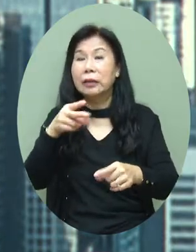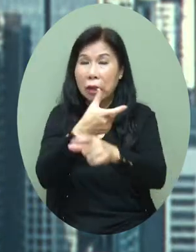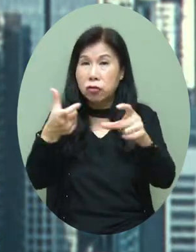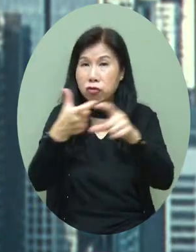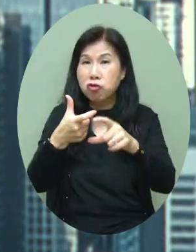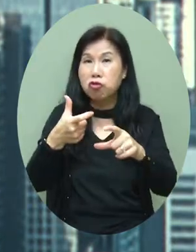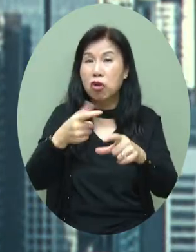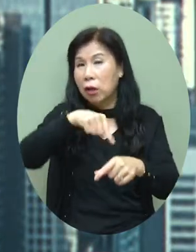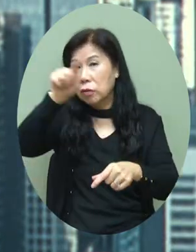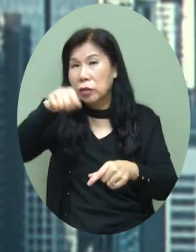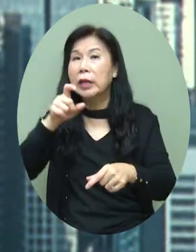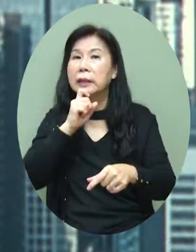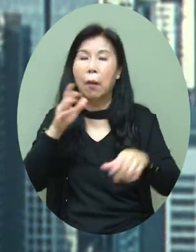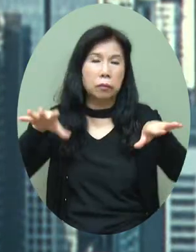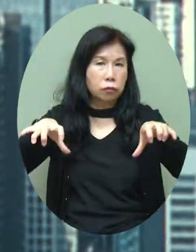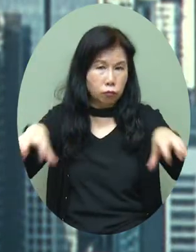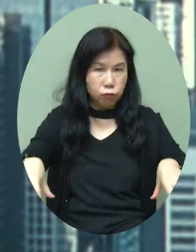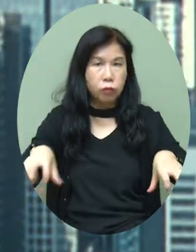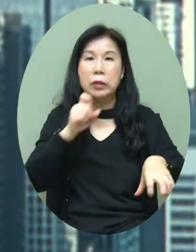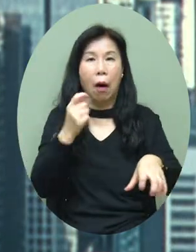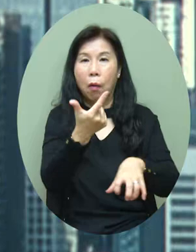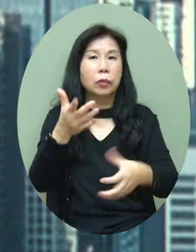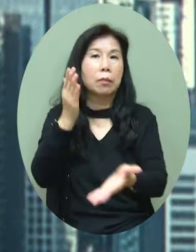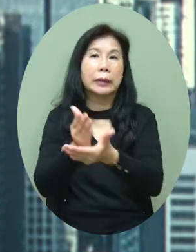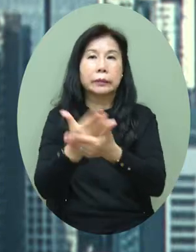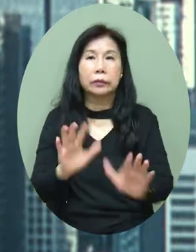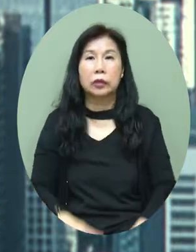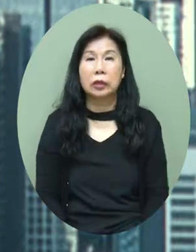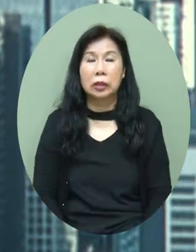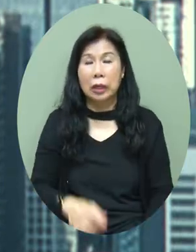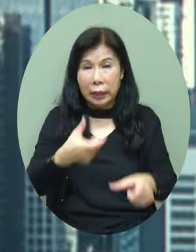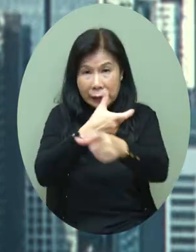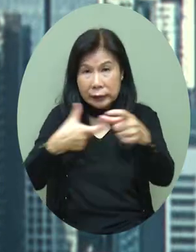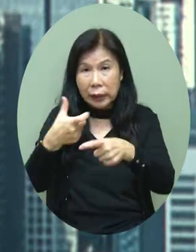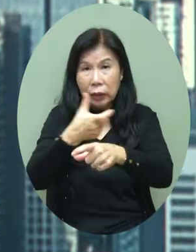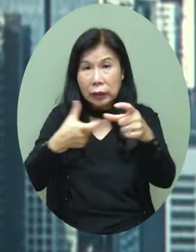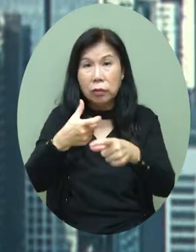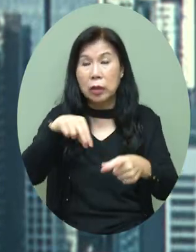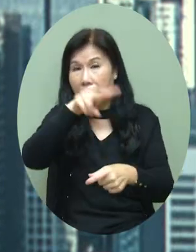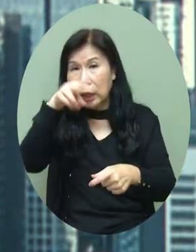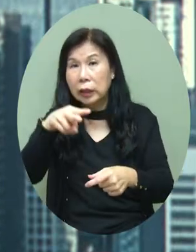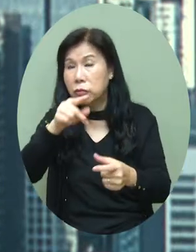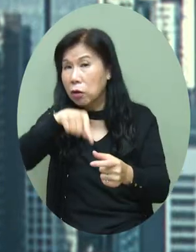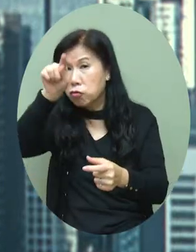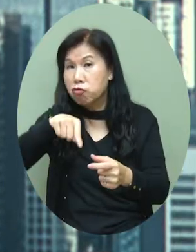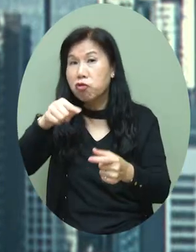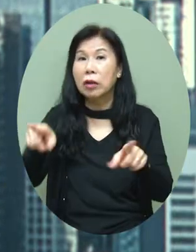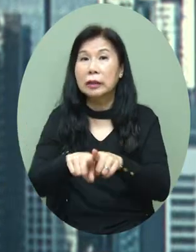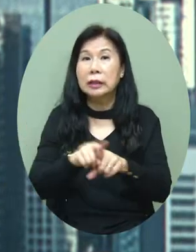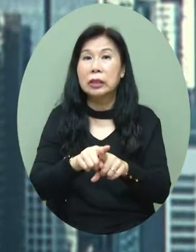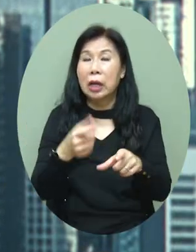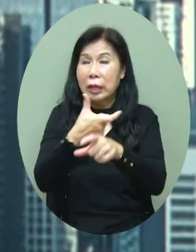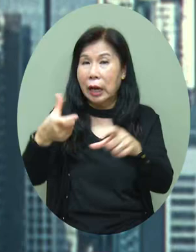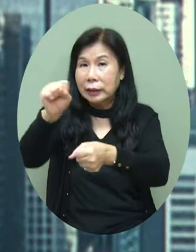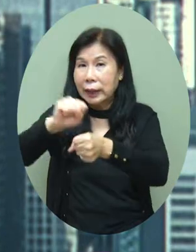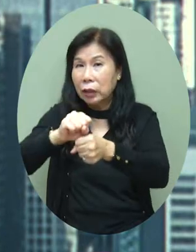the outcome of the pay trend survey, is only one of the factors to be considered in the civil service